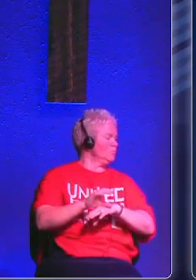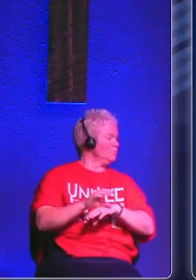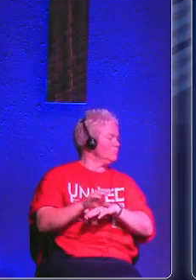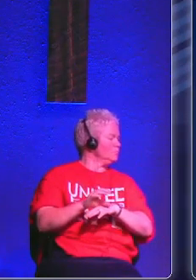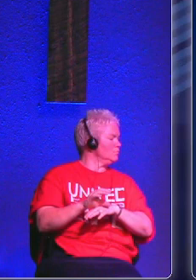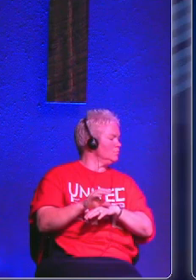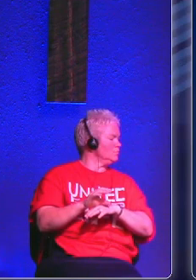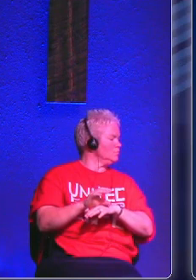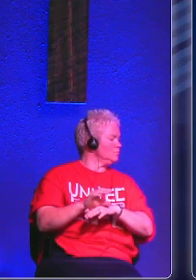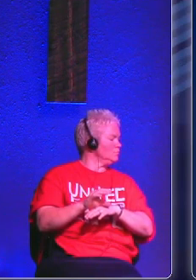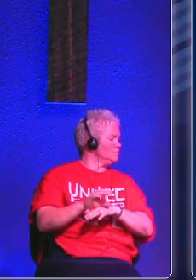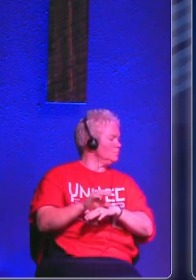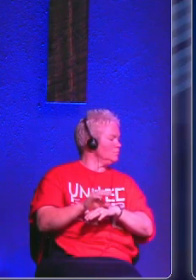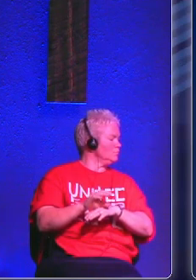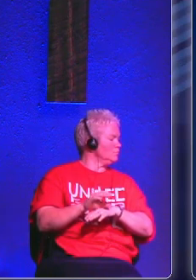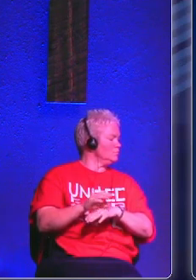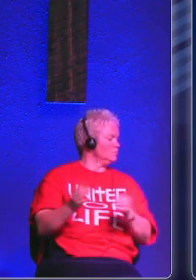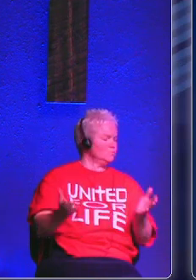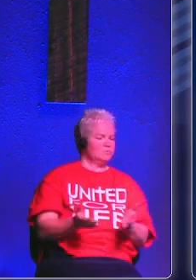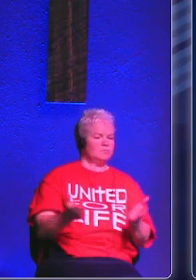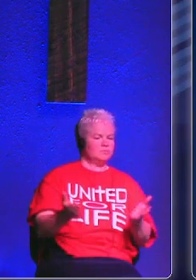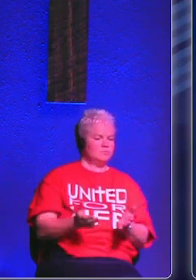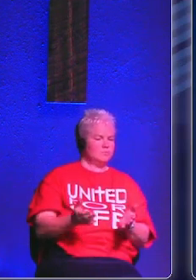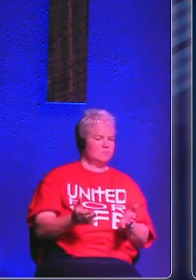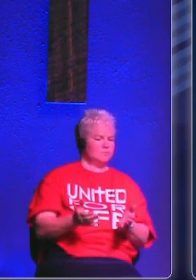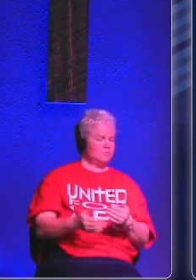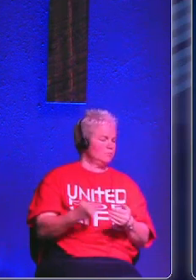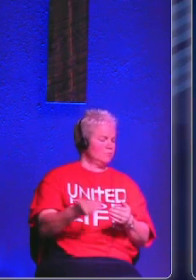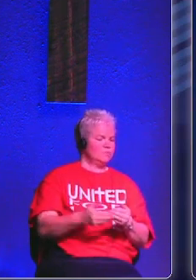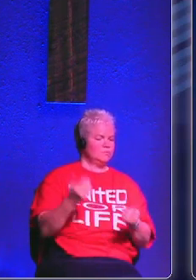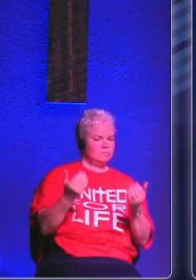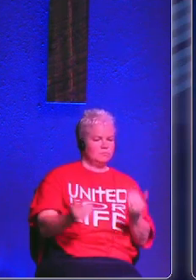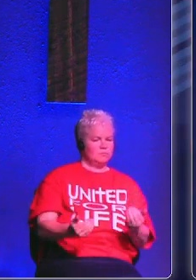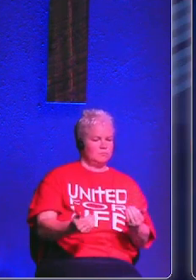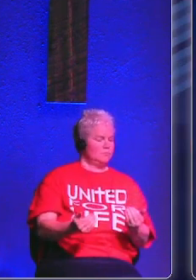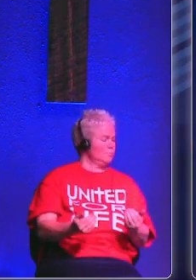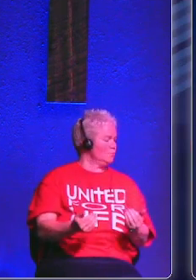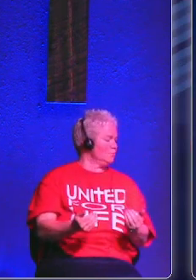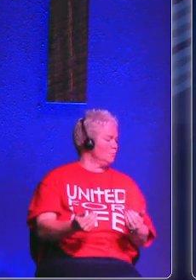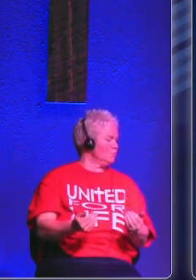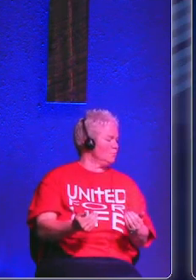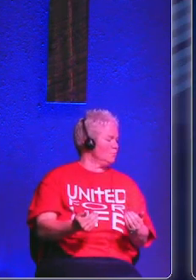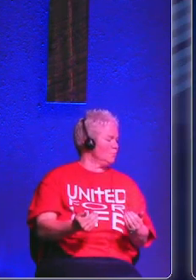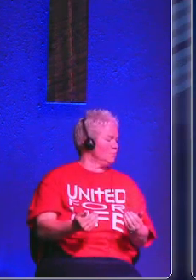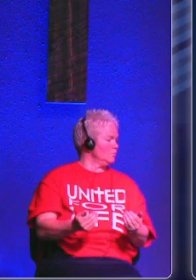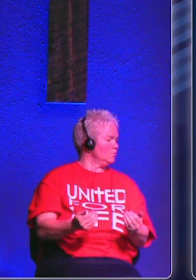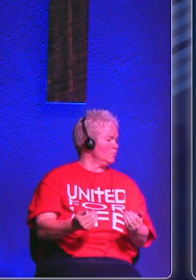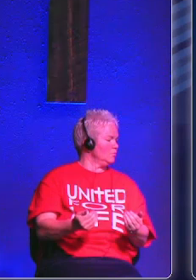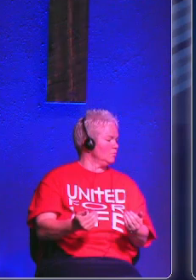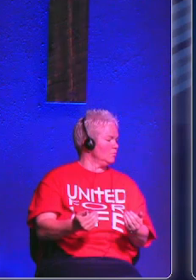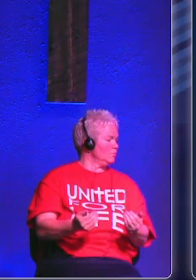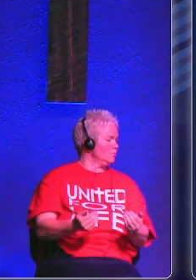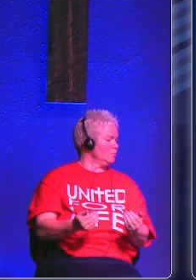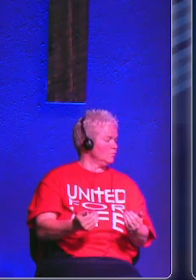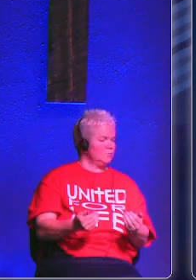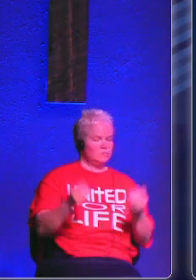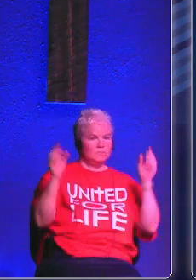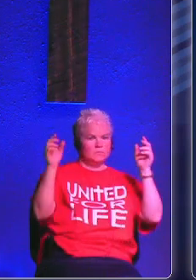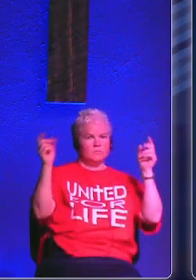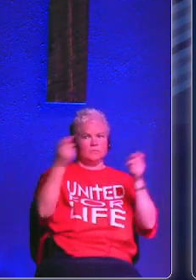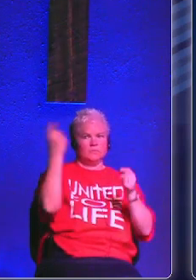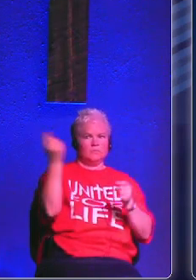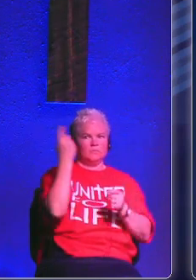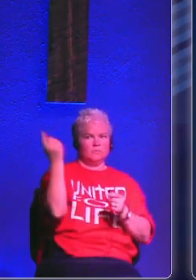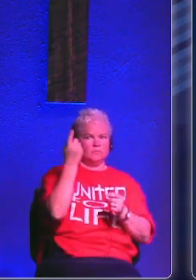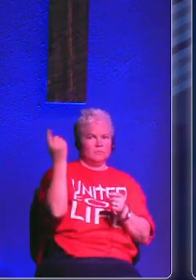church. But what is perceived as easy now is actually tragic for